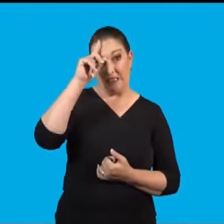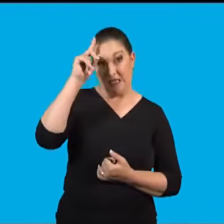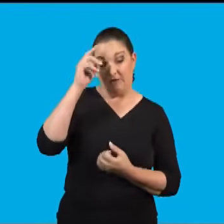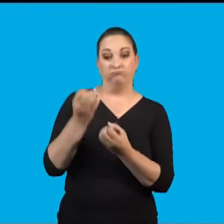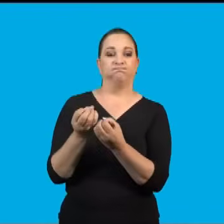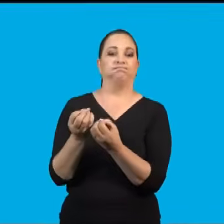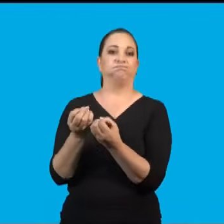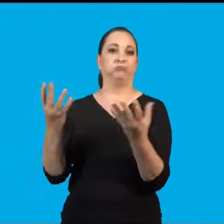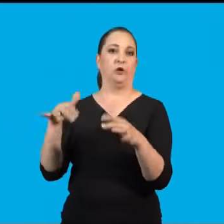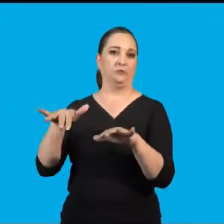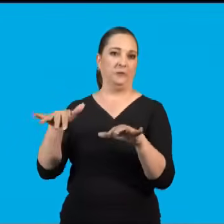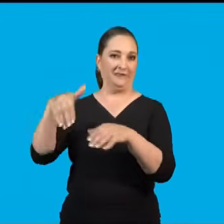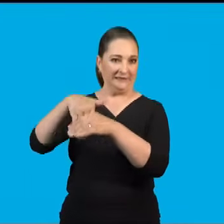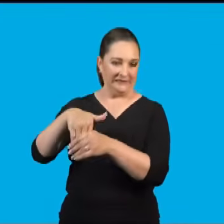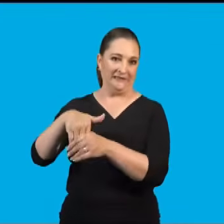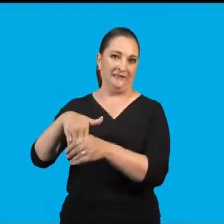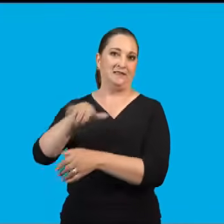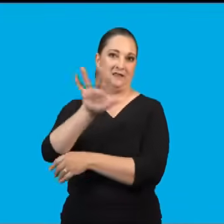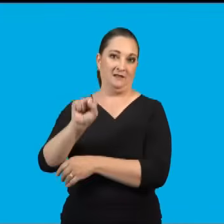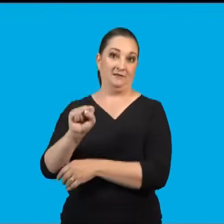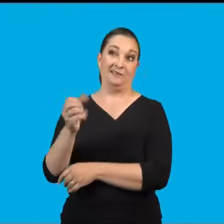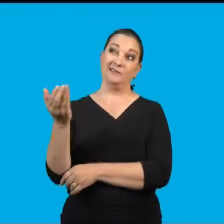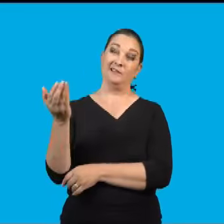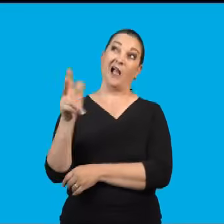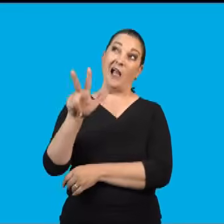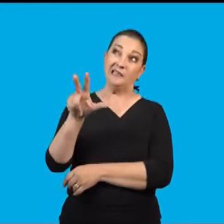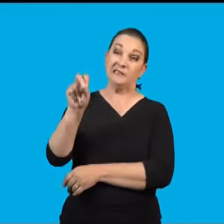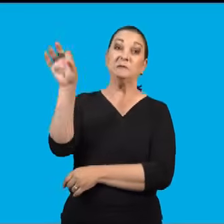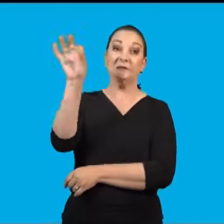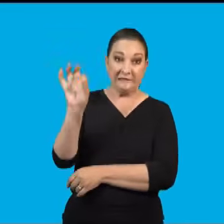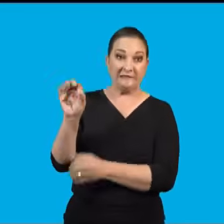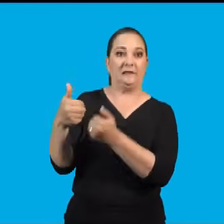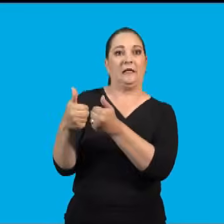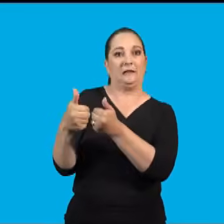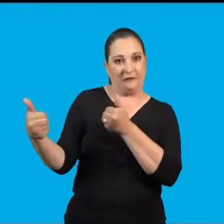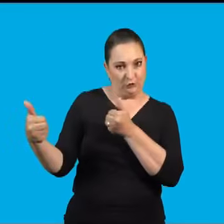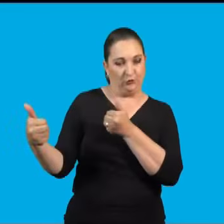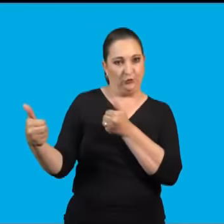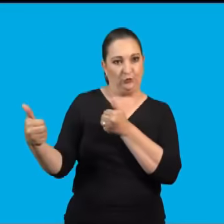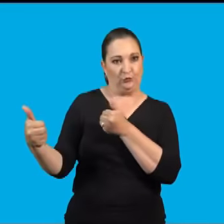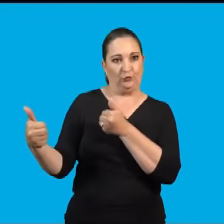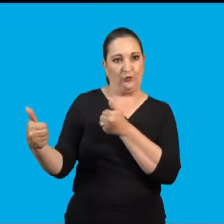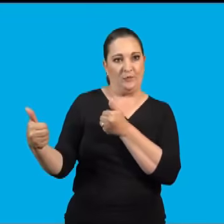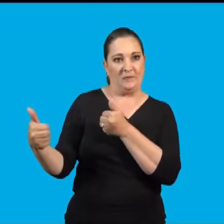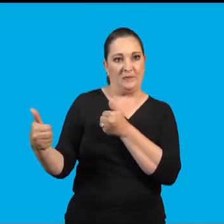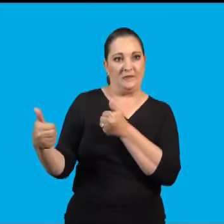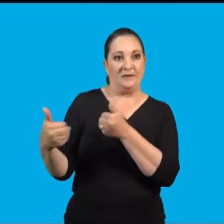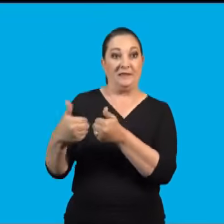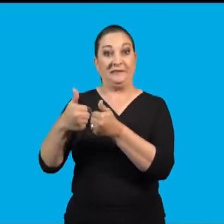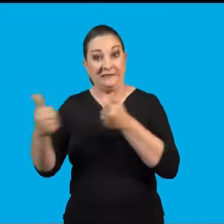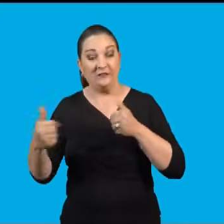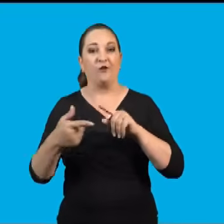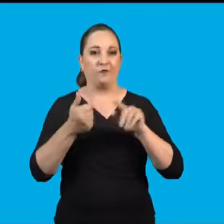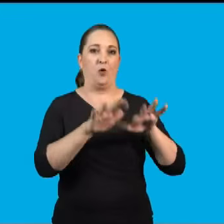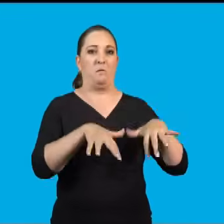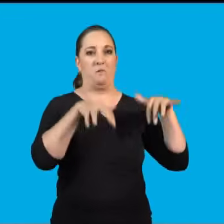the majority in South Africa at 80% were excluded. Very important. They were excluded from the